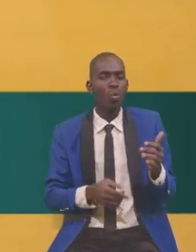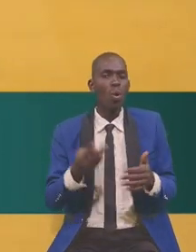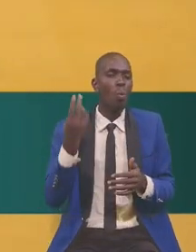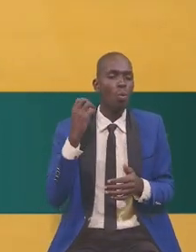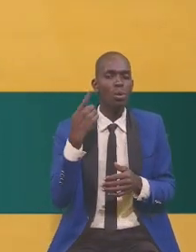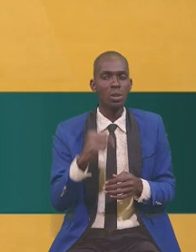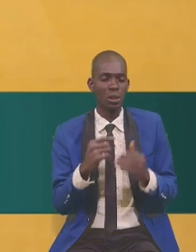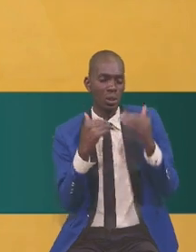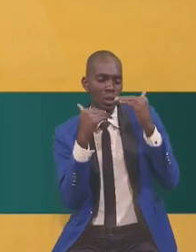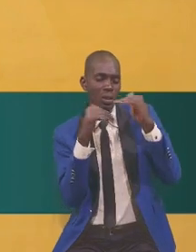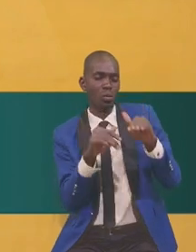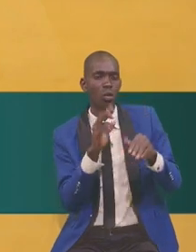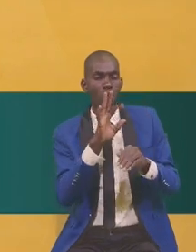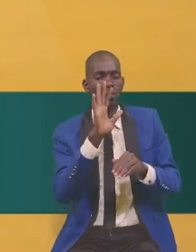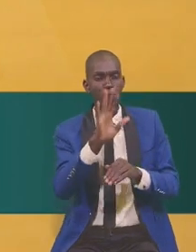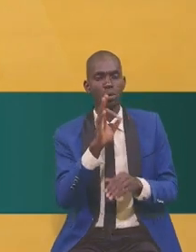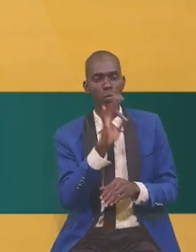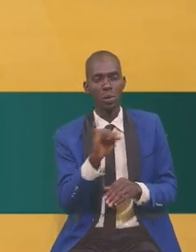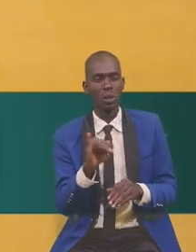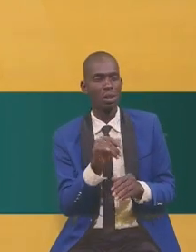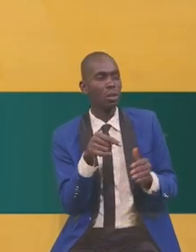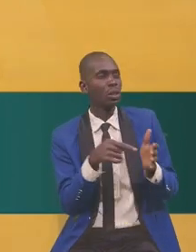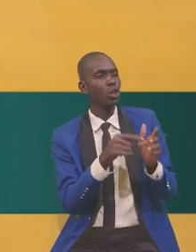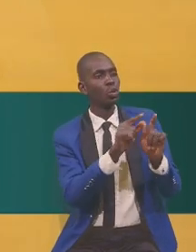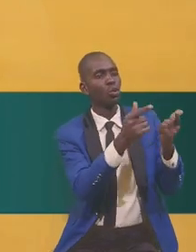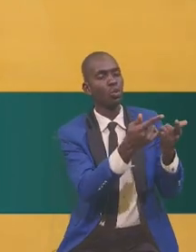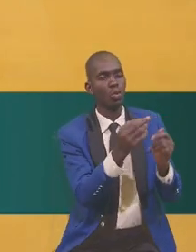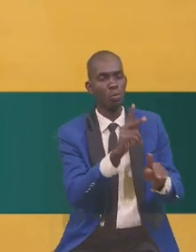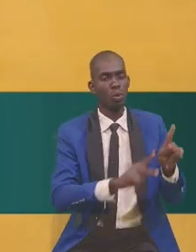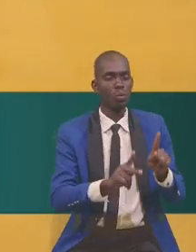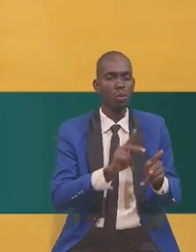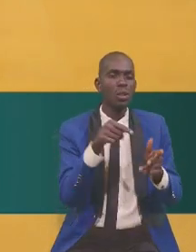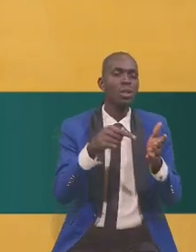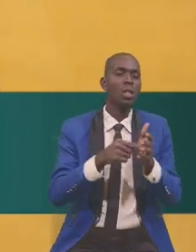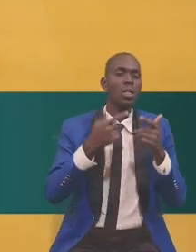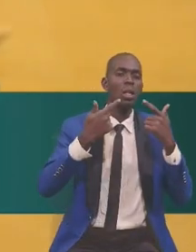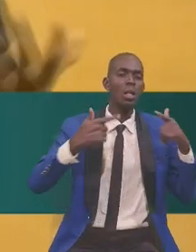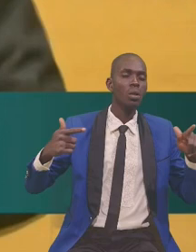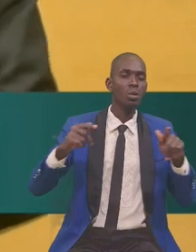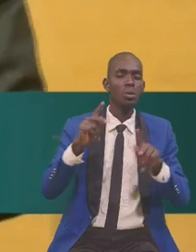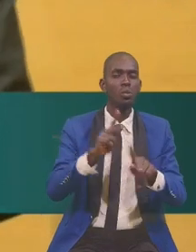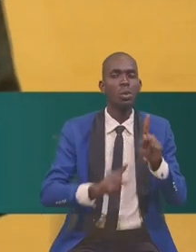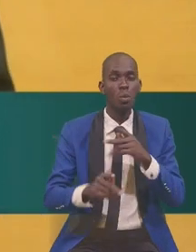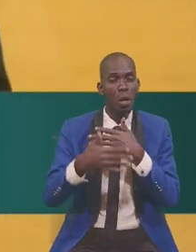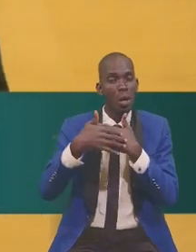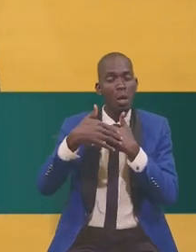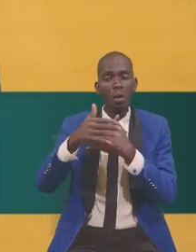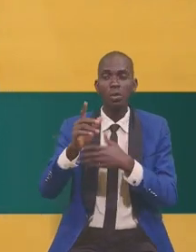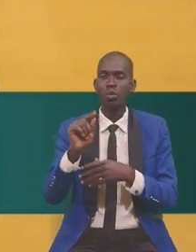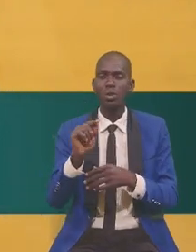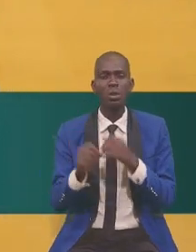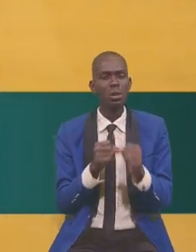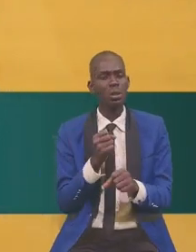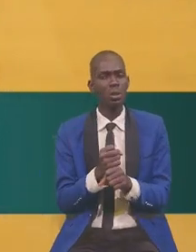your outreach? This tribe, this language people. After 20 years, what has